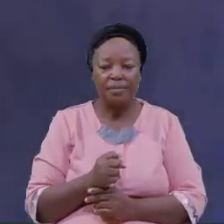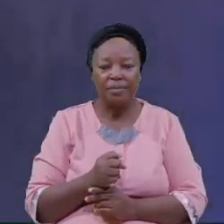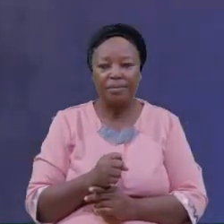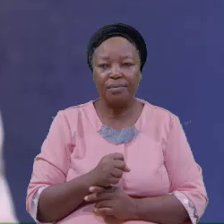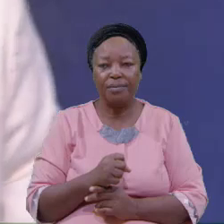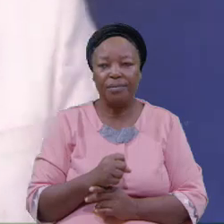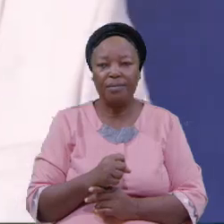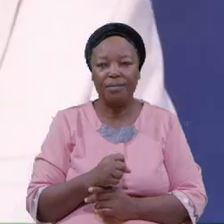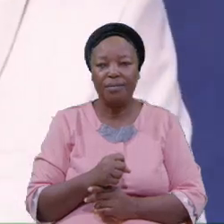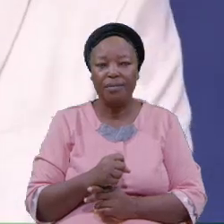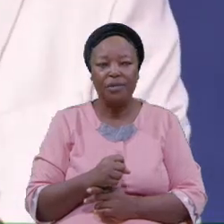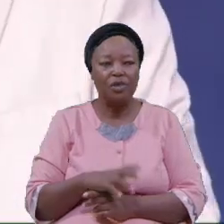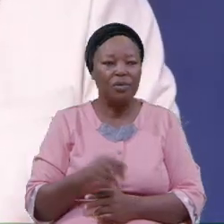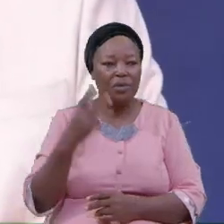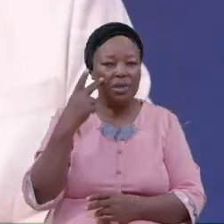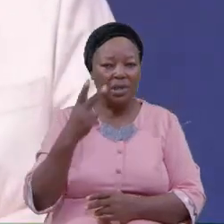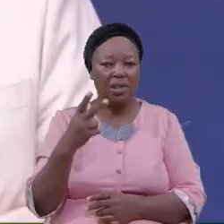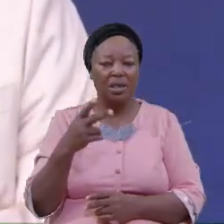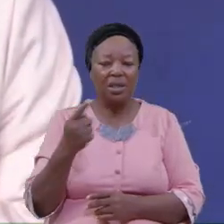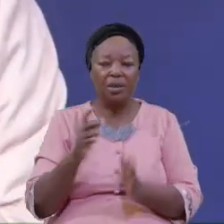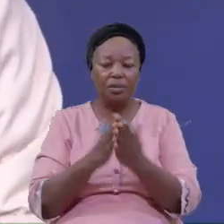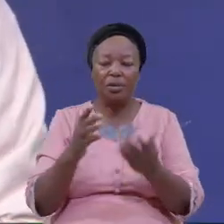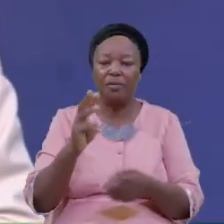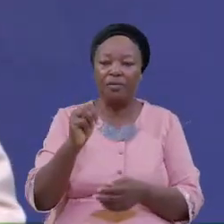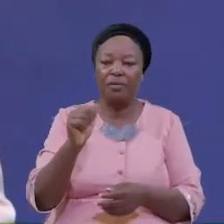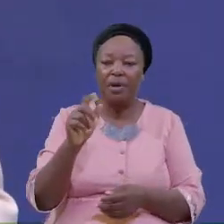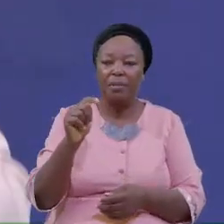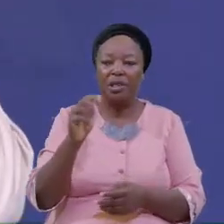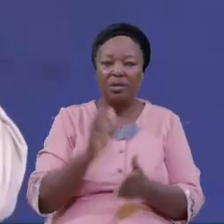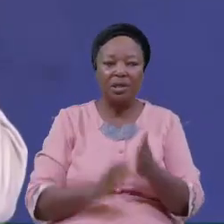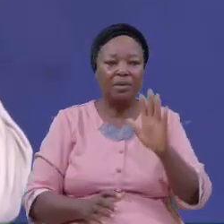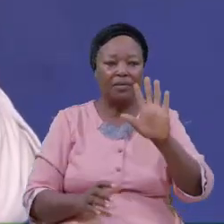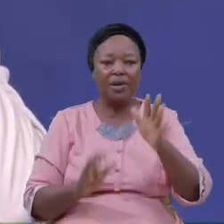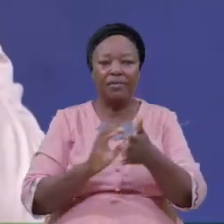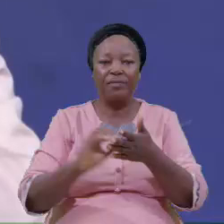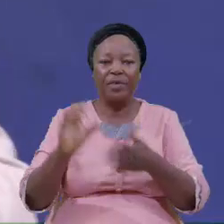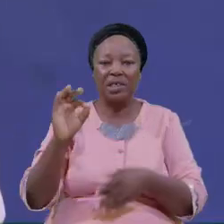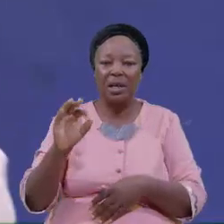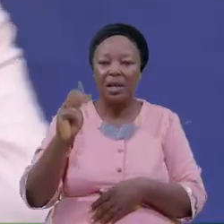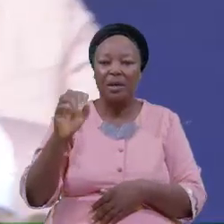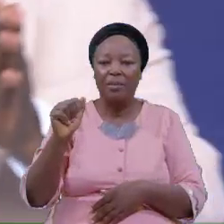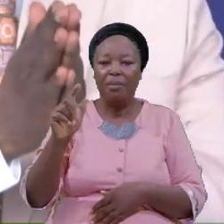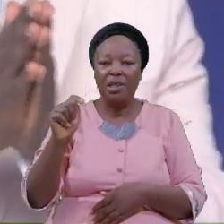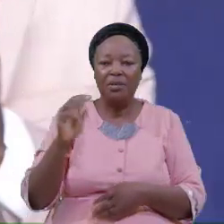We're looking at Matthew chapter 5, verse 9. In Matthew chapter 5, verse